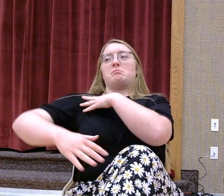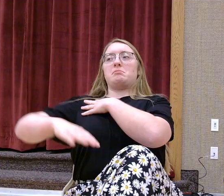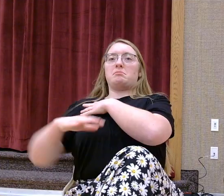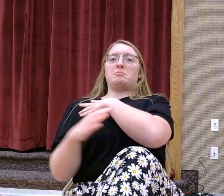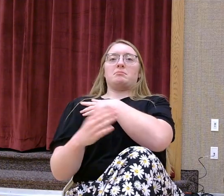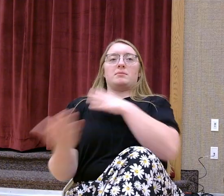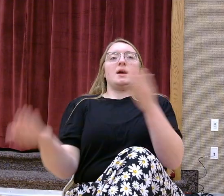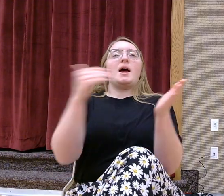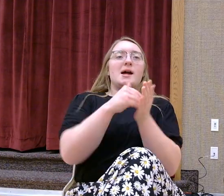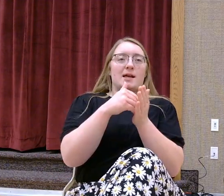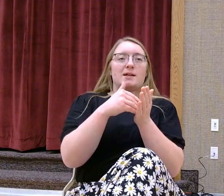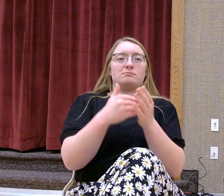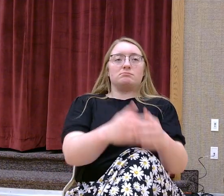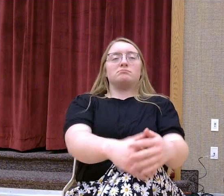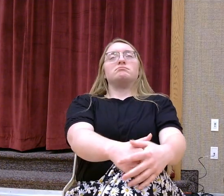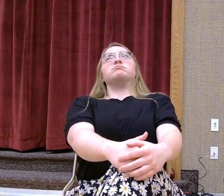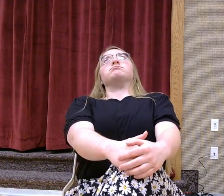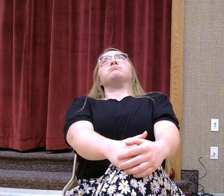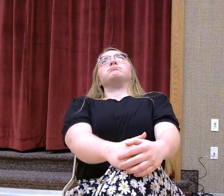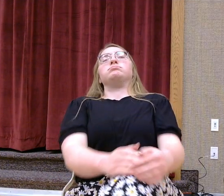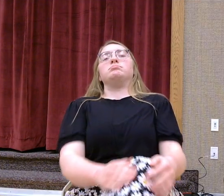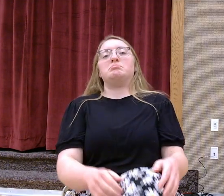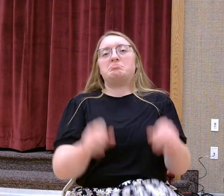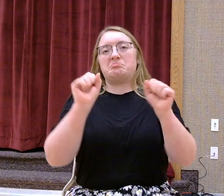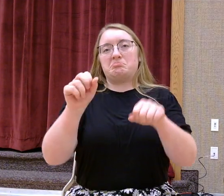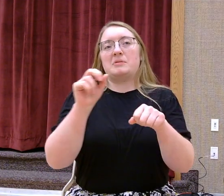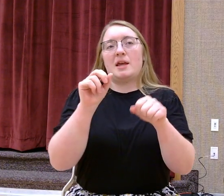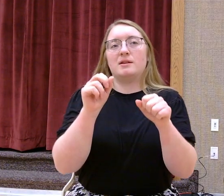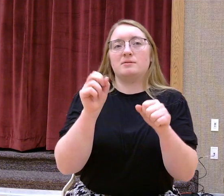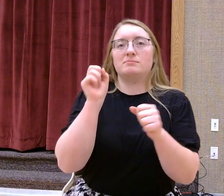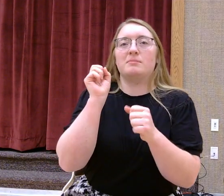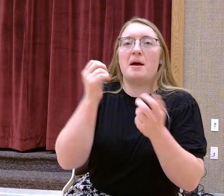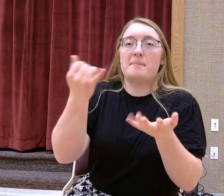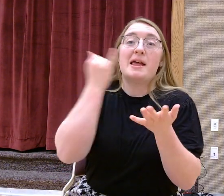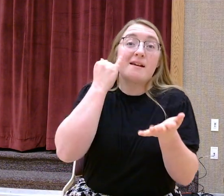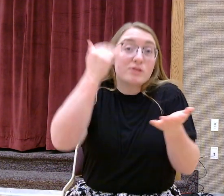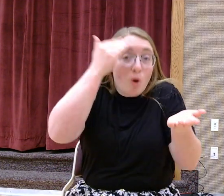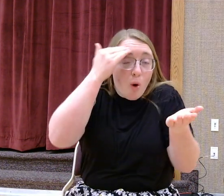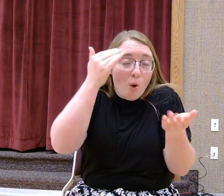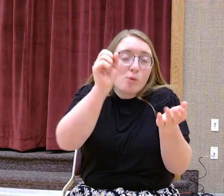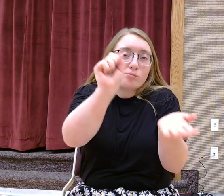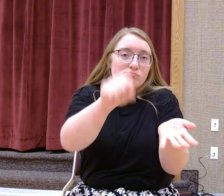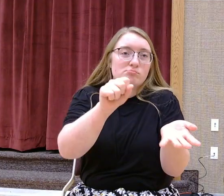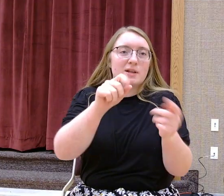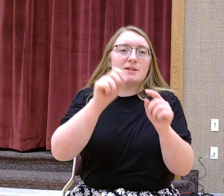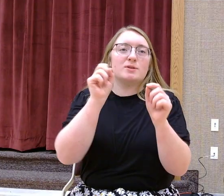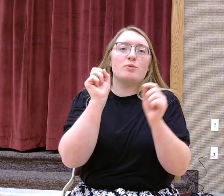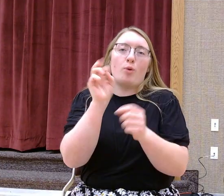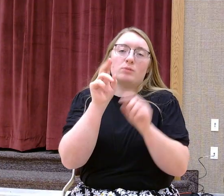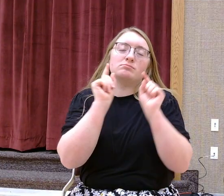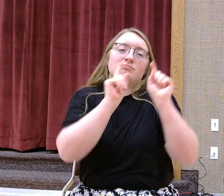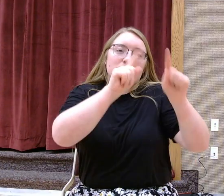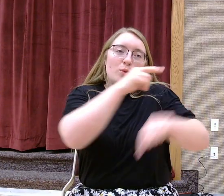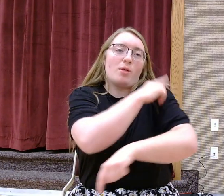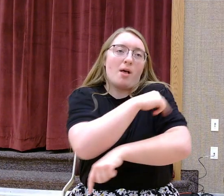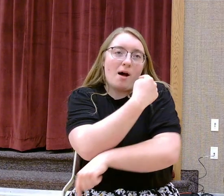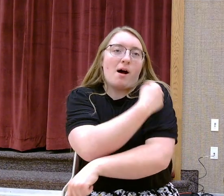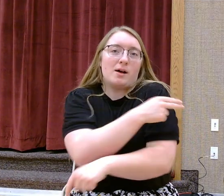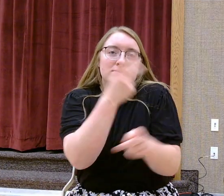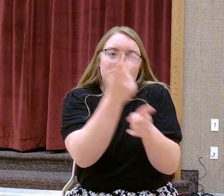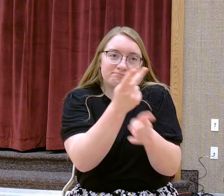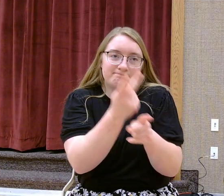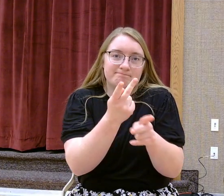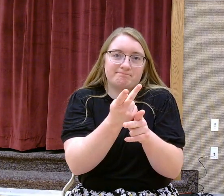it's a dislocation, but I would suggest just getting it looked after. Fingers are pretty easy to if